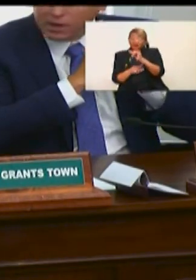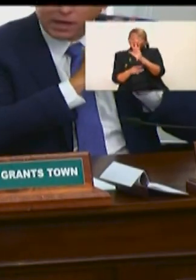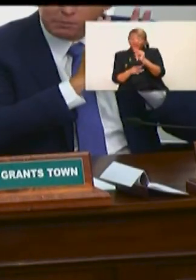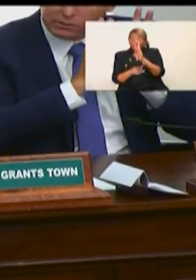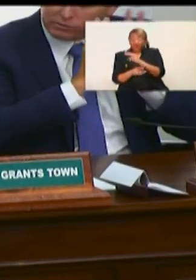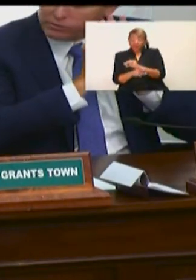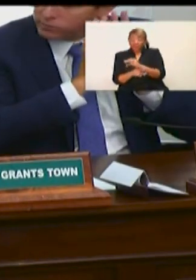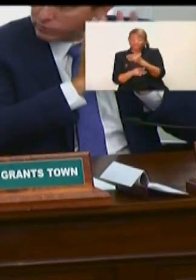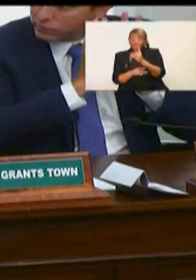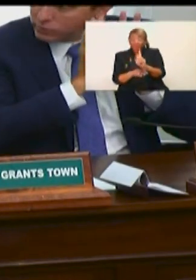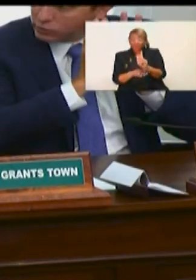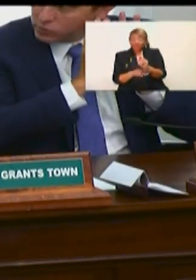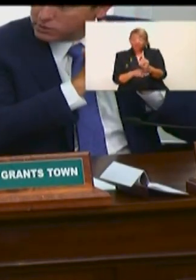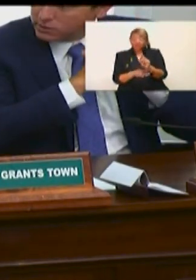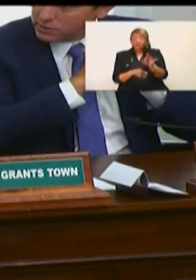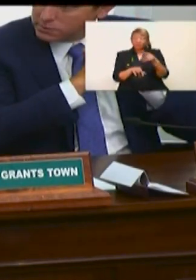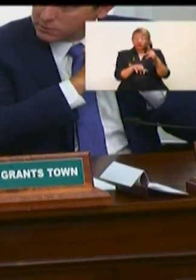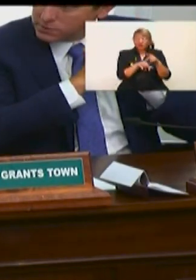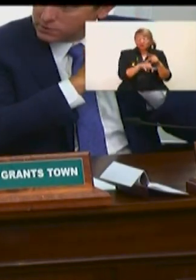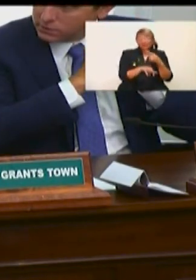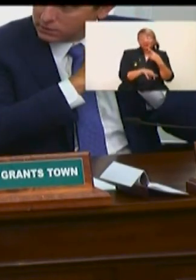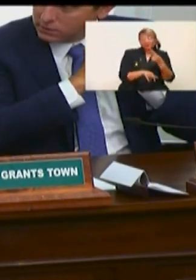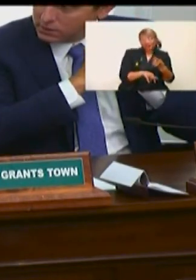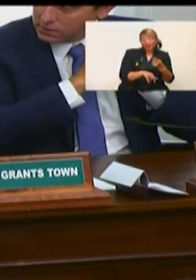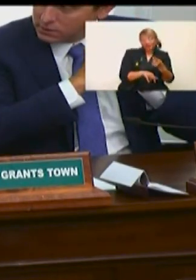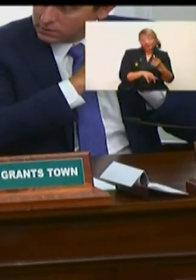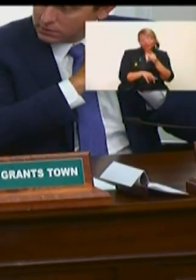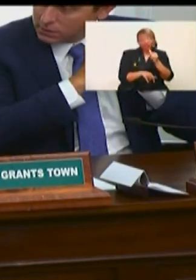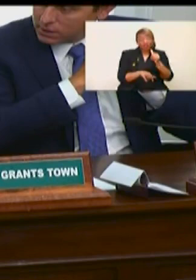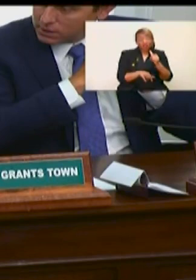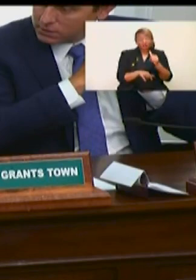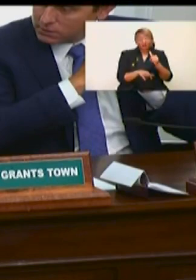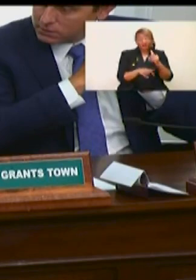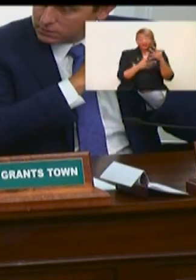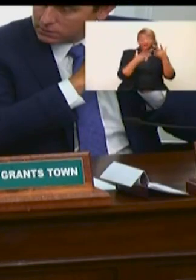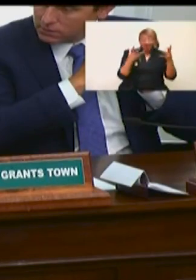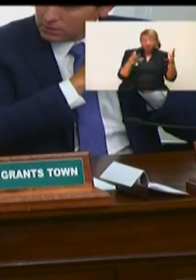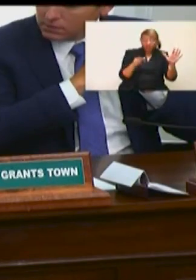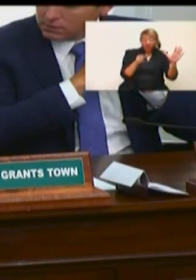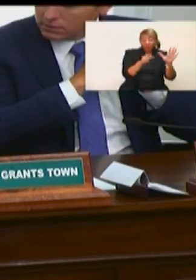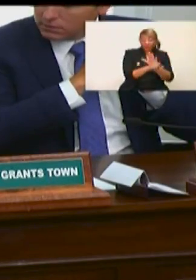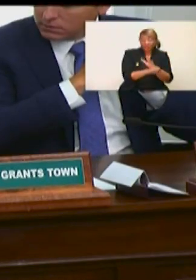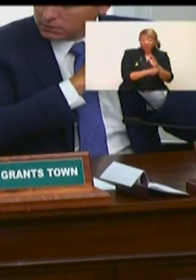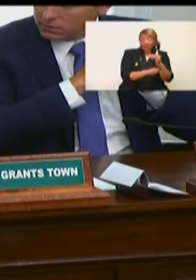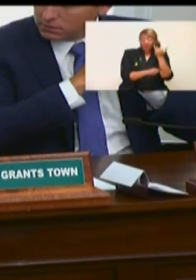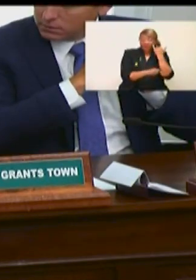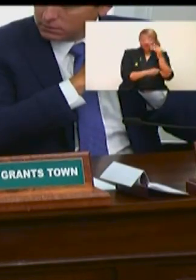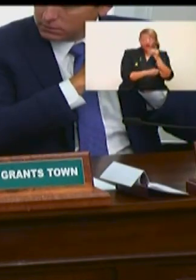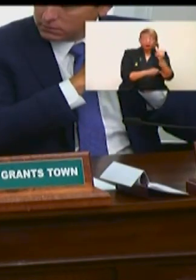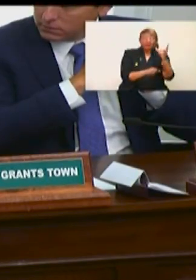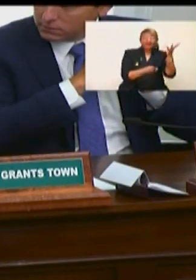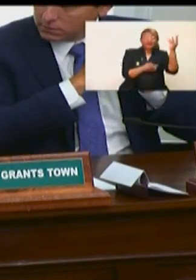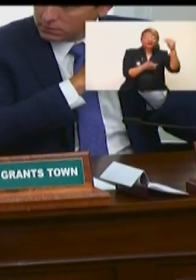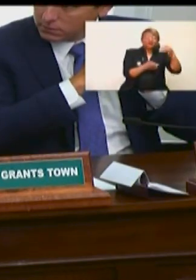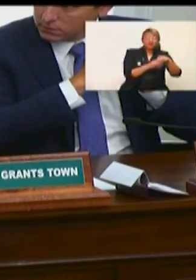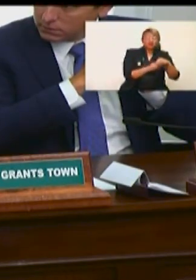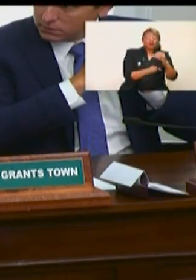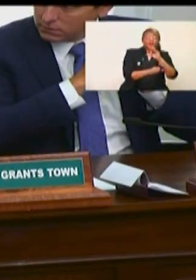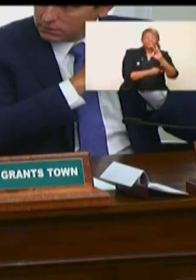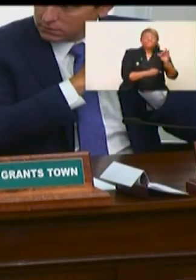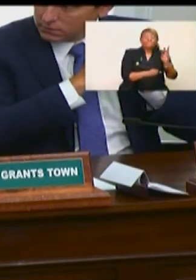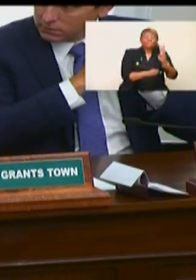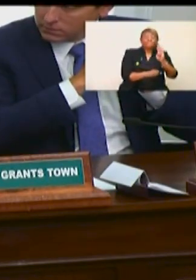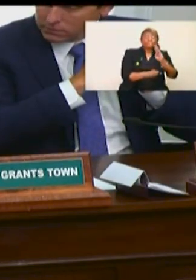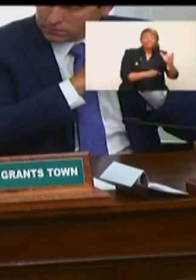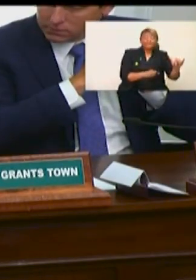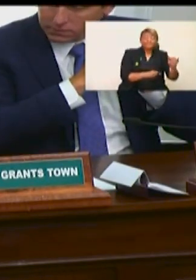but the principals themselves have indicated it could not have transpired had it not been for the intervention of the prime minister. So all